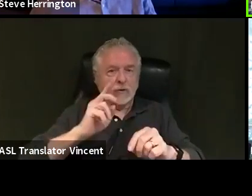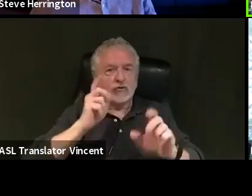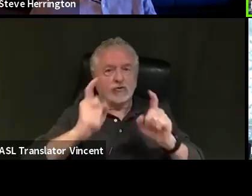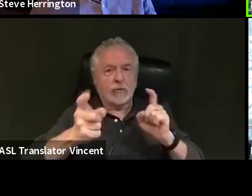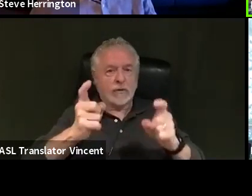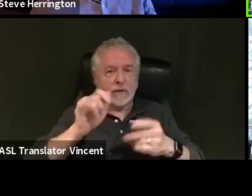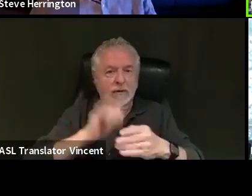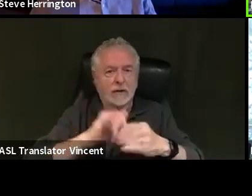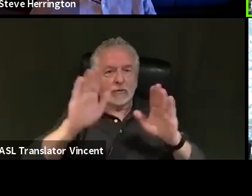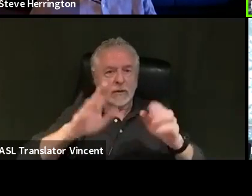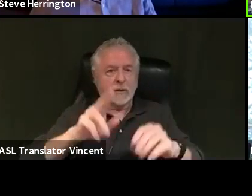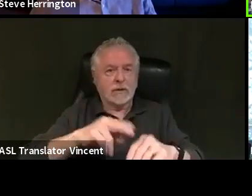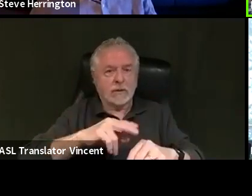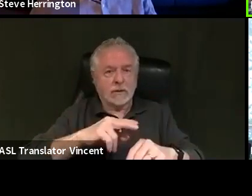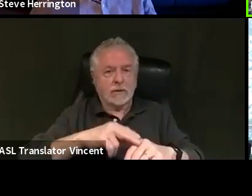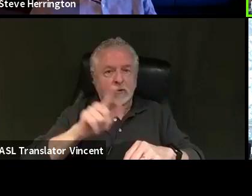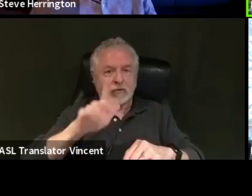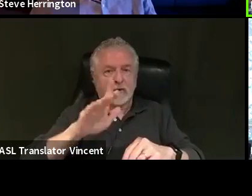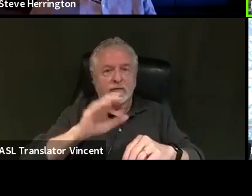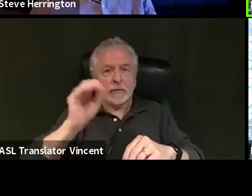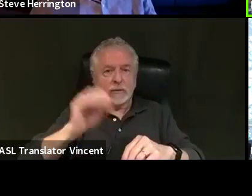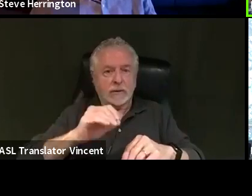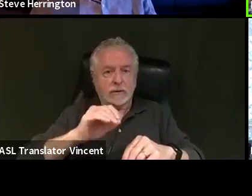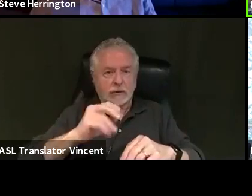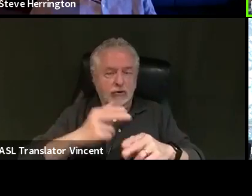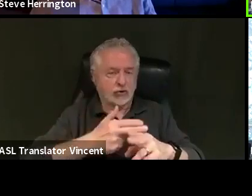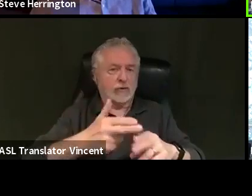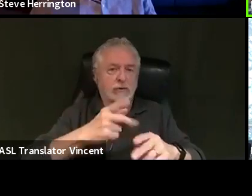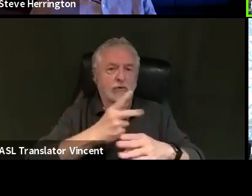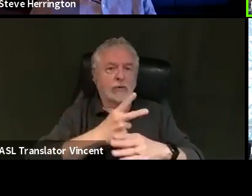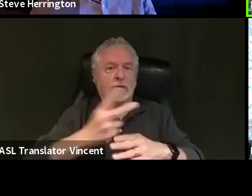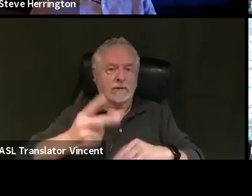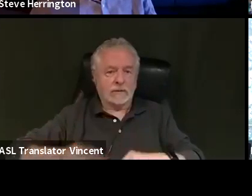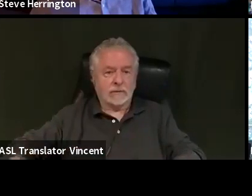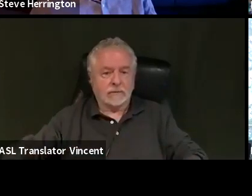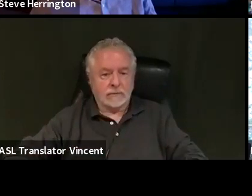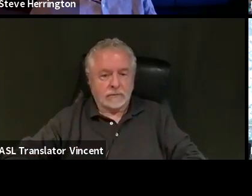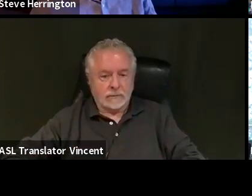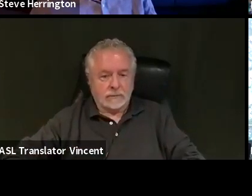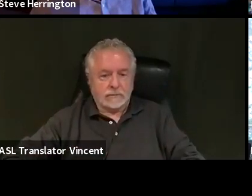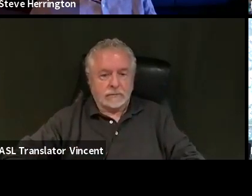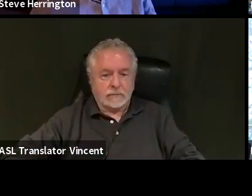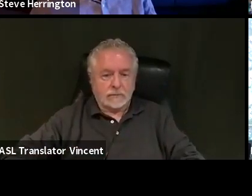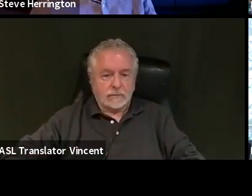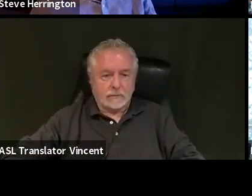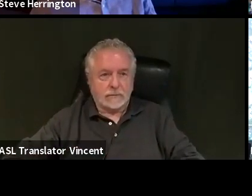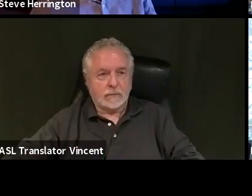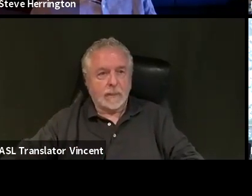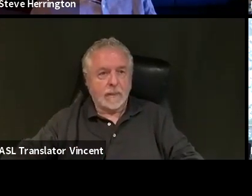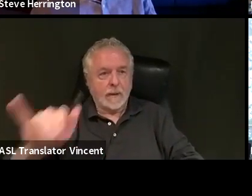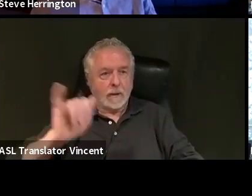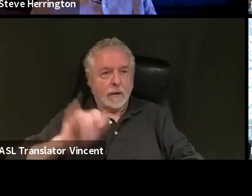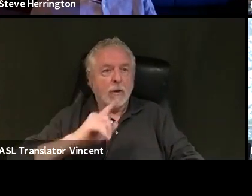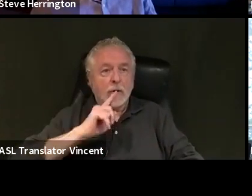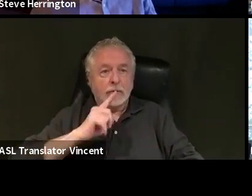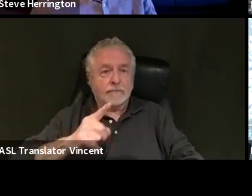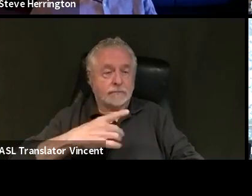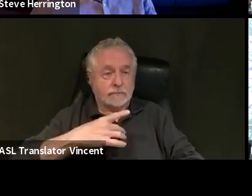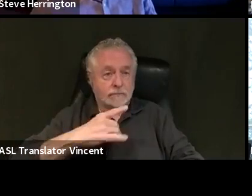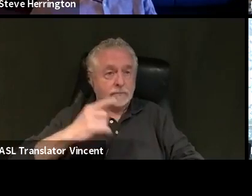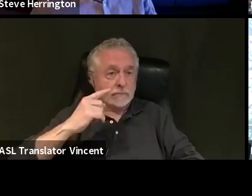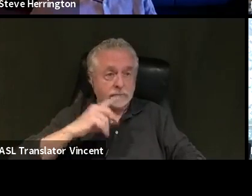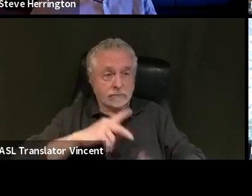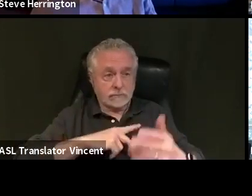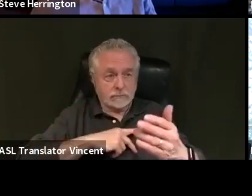to that incredible number of 25% in just a short few weeks. Yeah. Well, that's really interesting. Well,